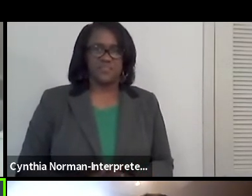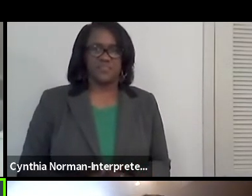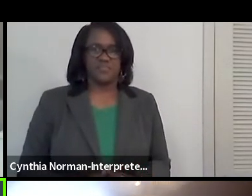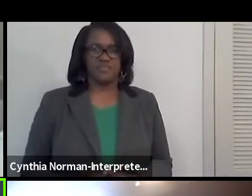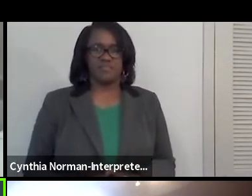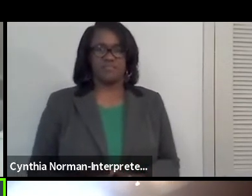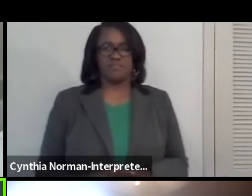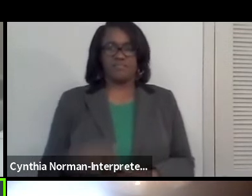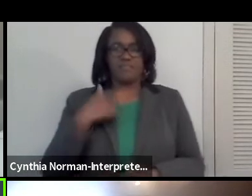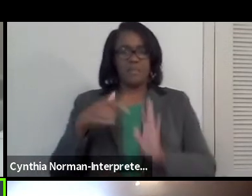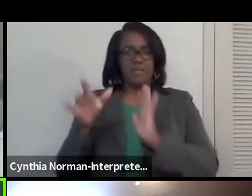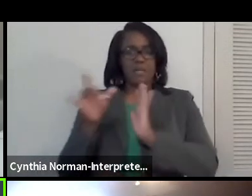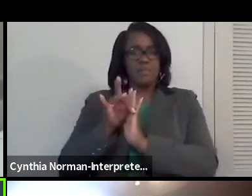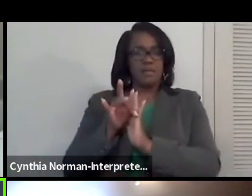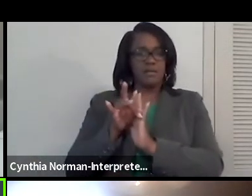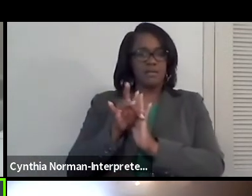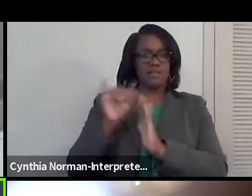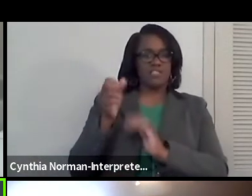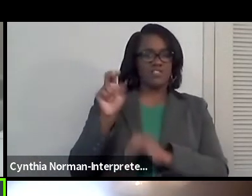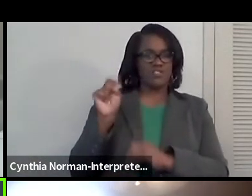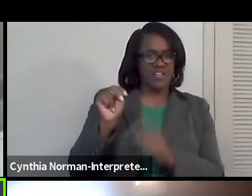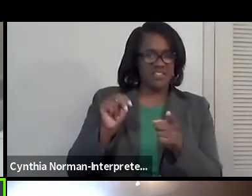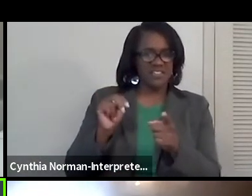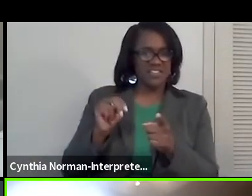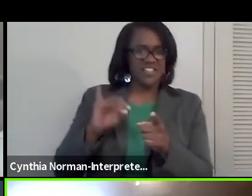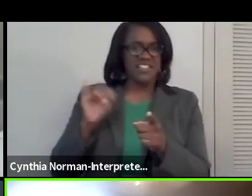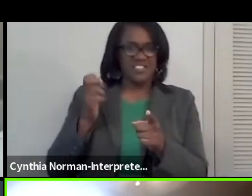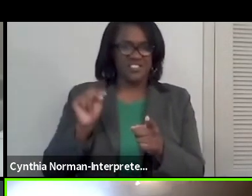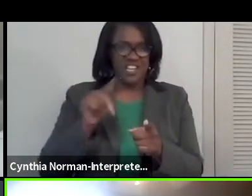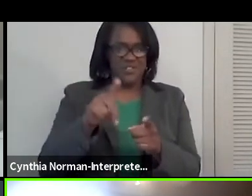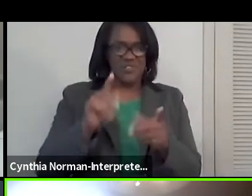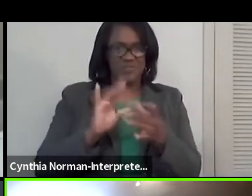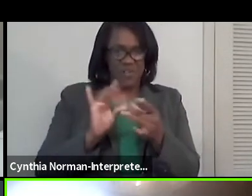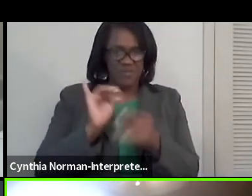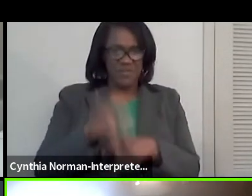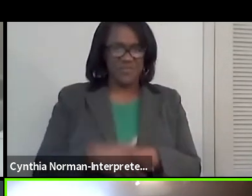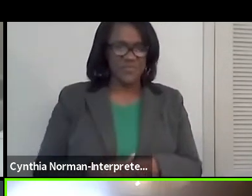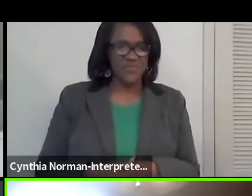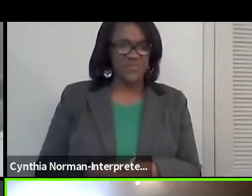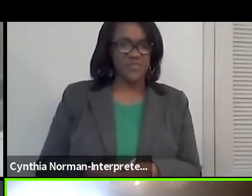I'll pick Jen to go.